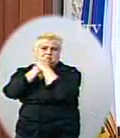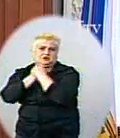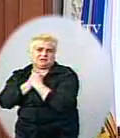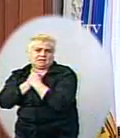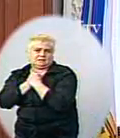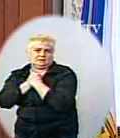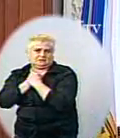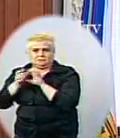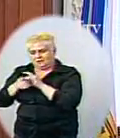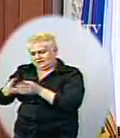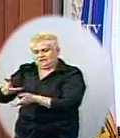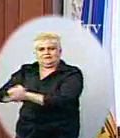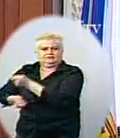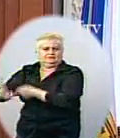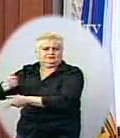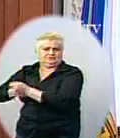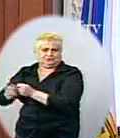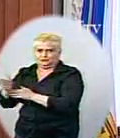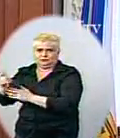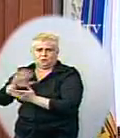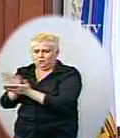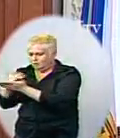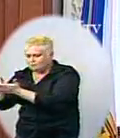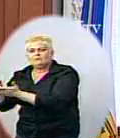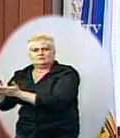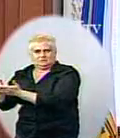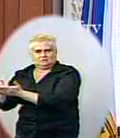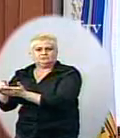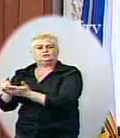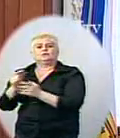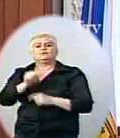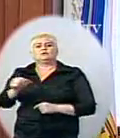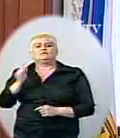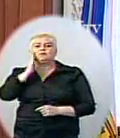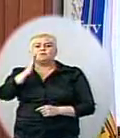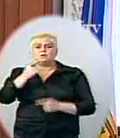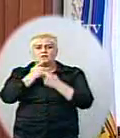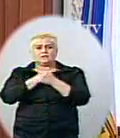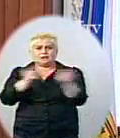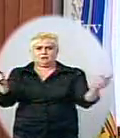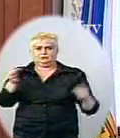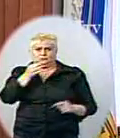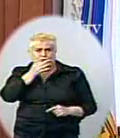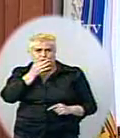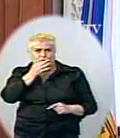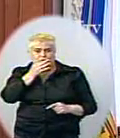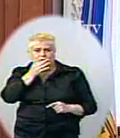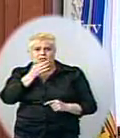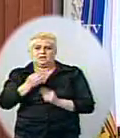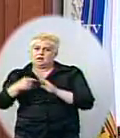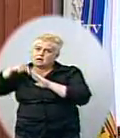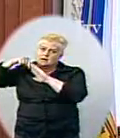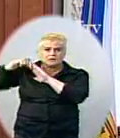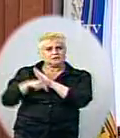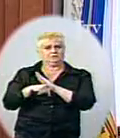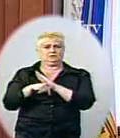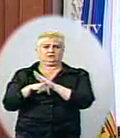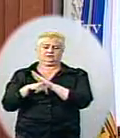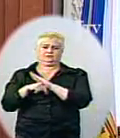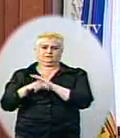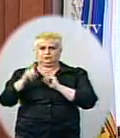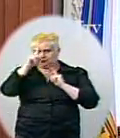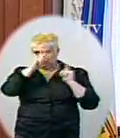resource. My government will soon announce a comprehensive agricultural strategy